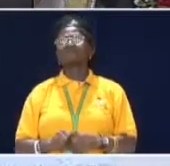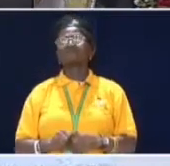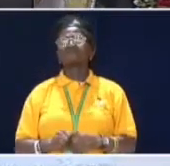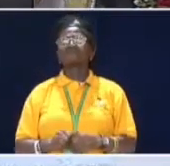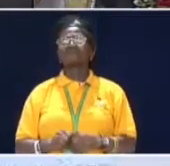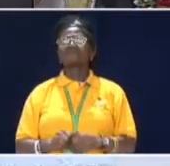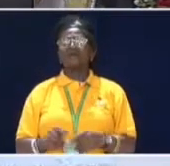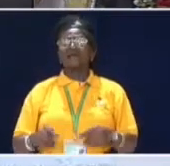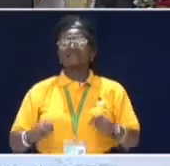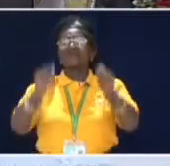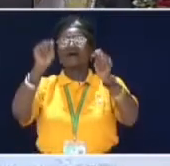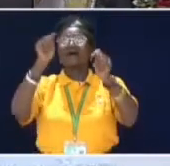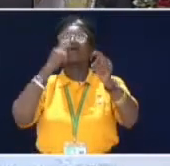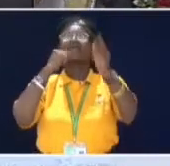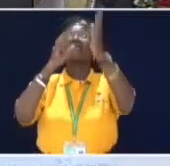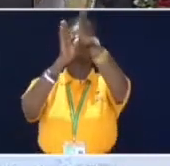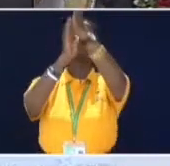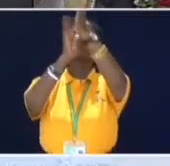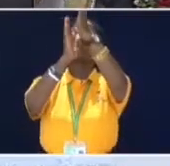try